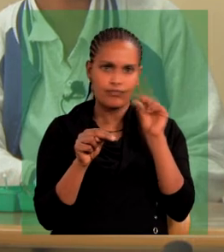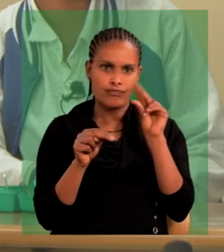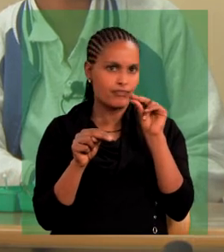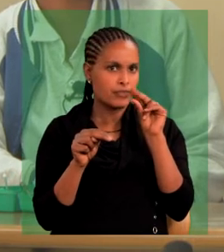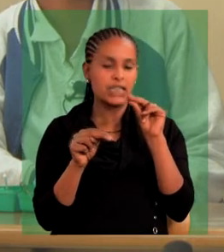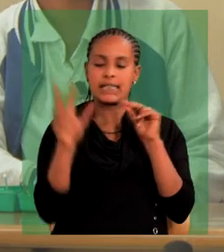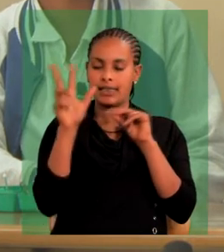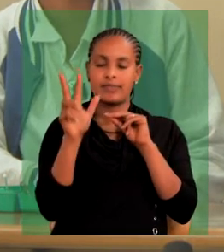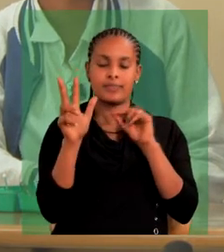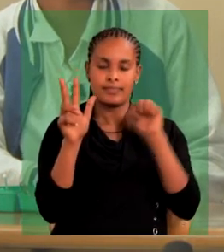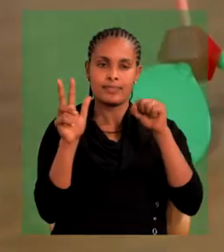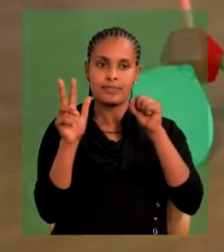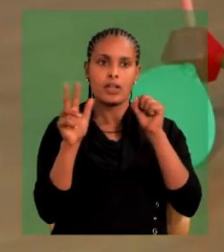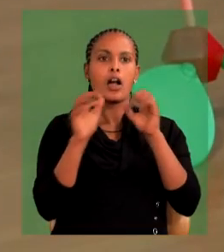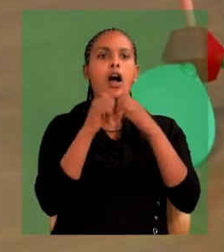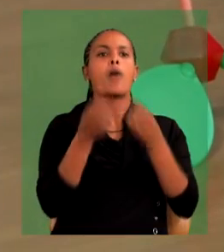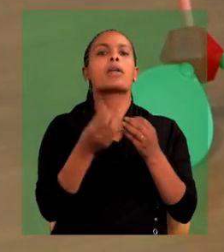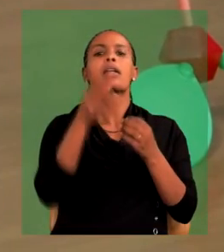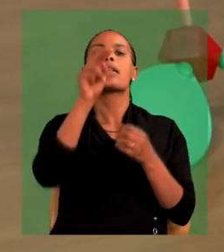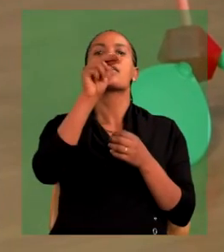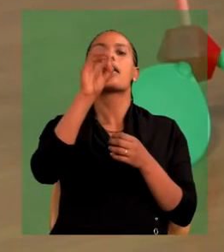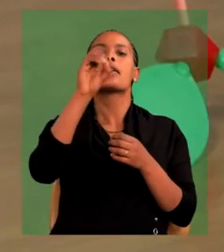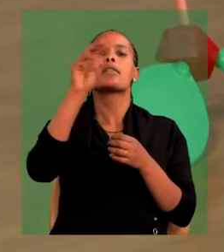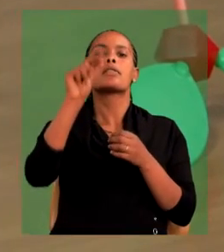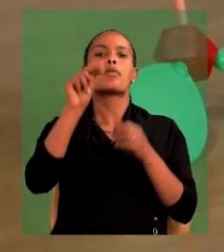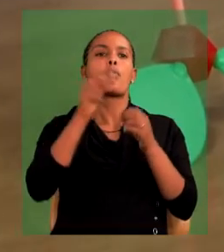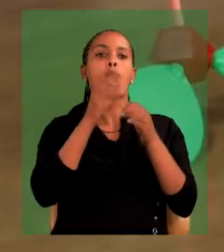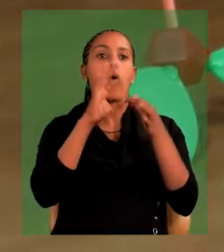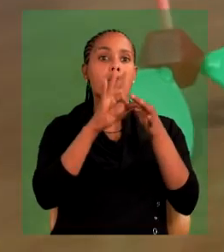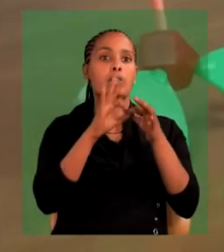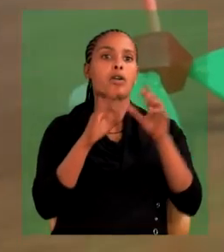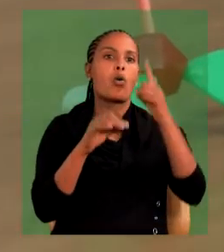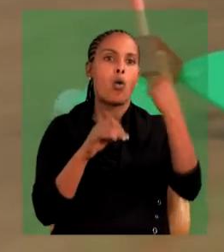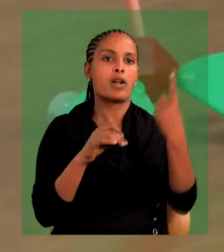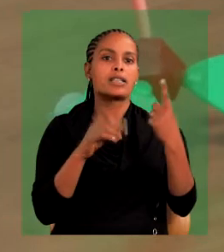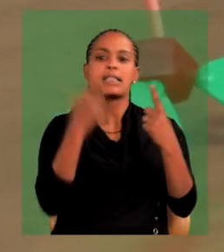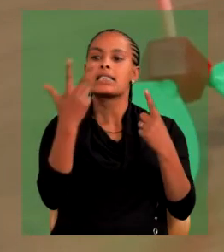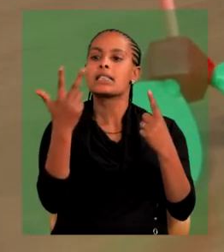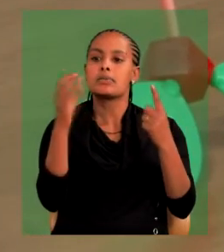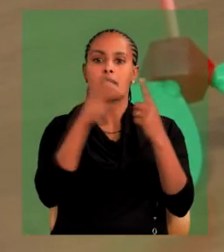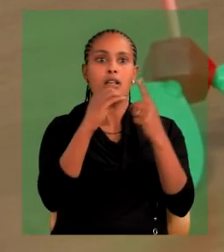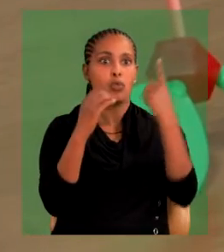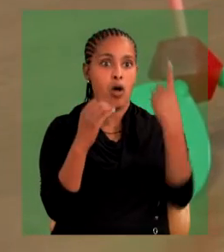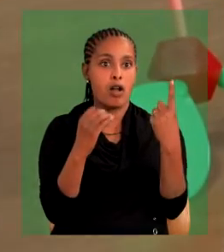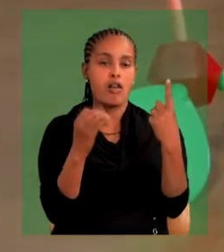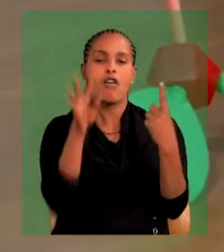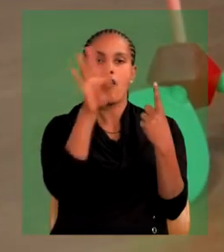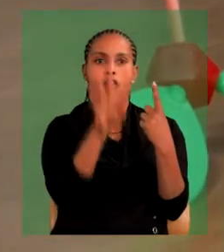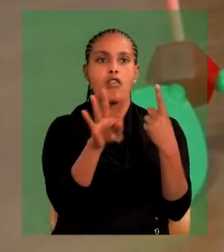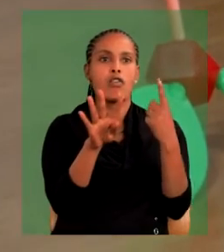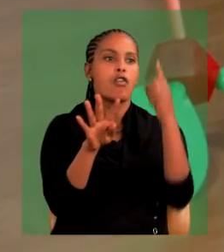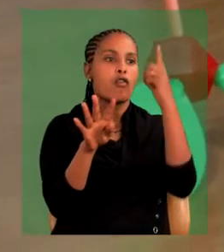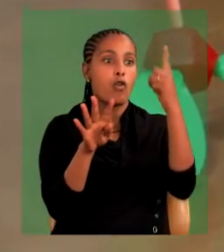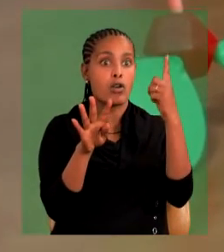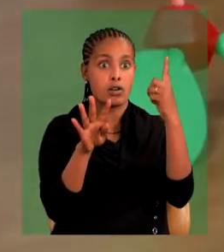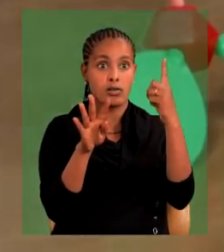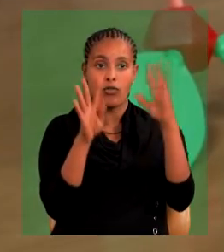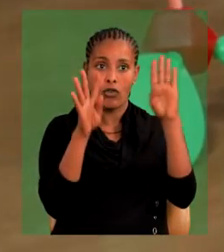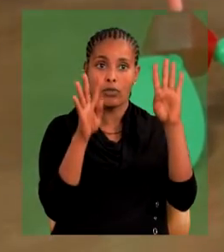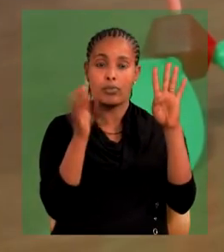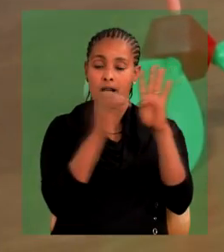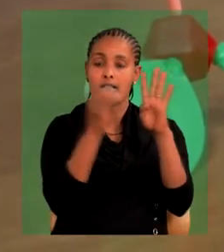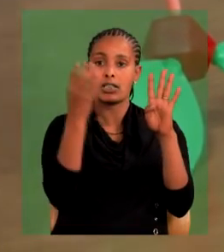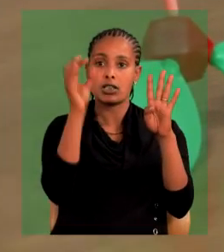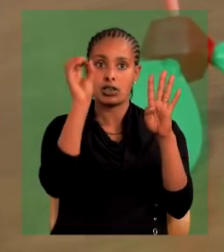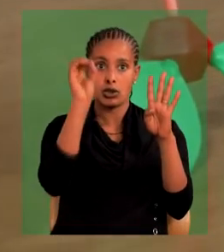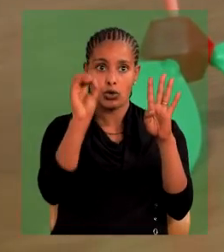3. How many non-bonding? 1. 3 plus 1? 4. 4 plus 0?